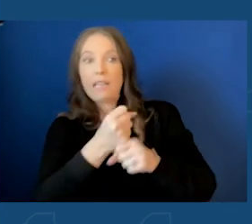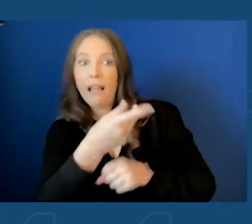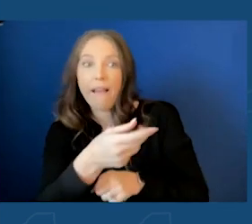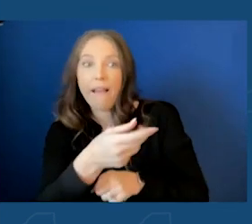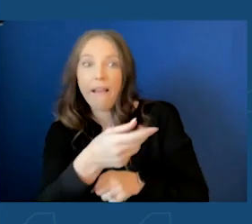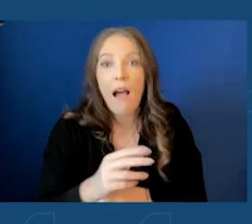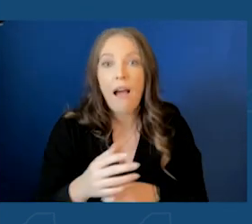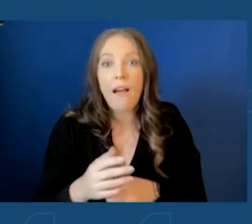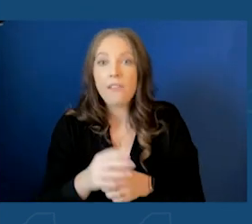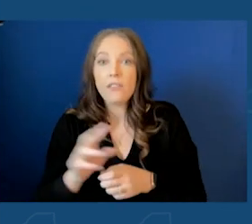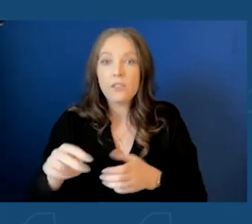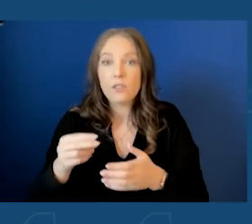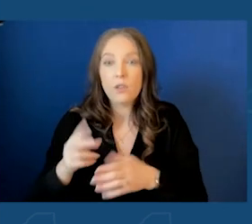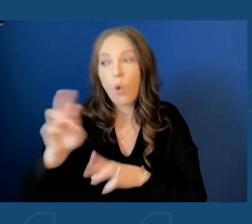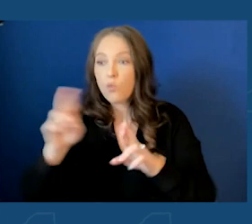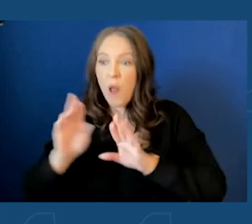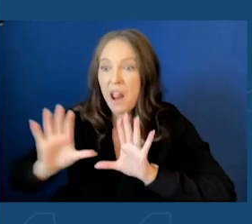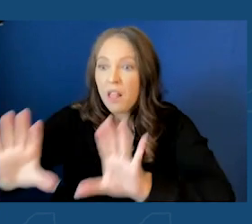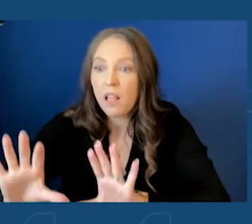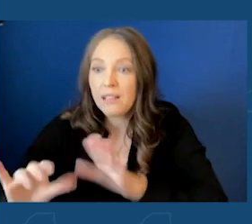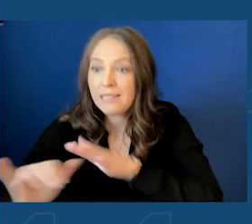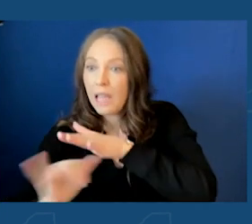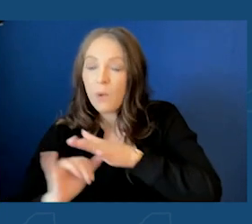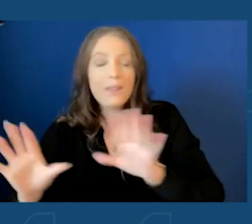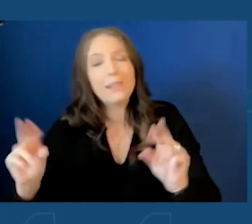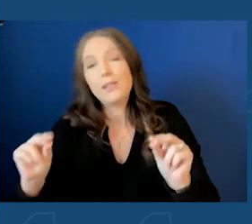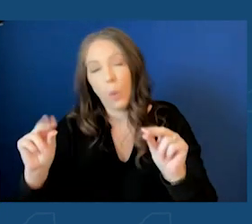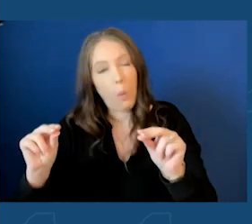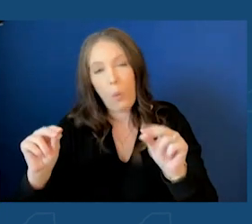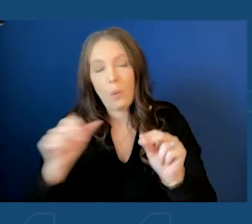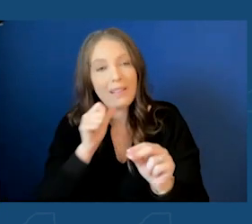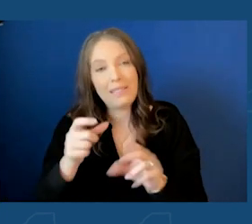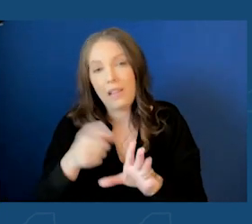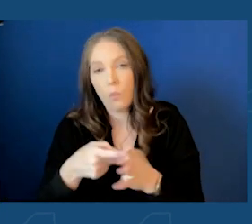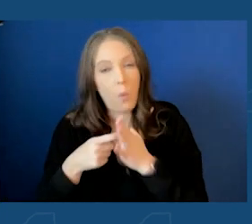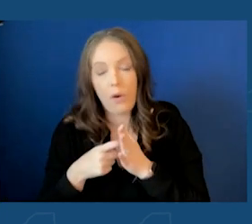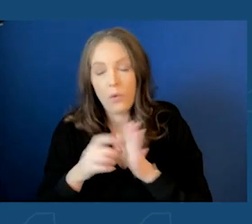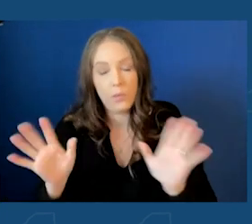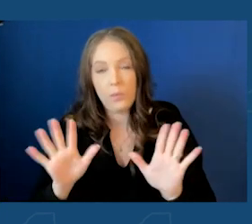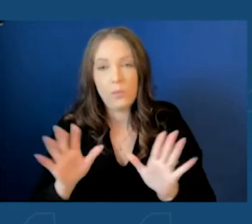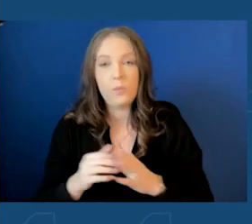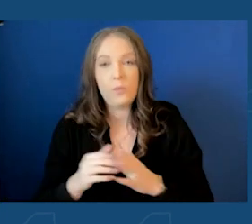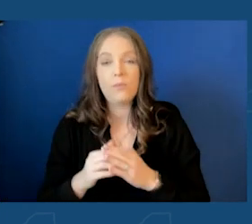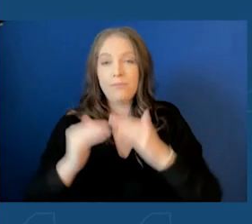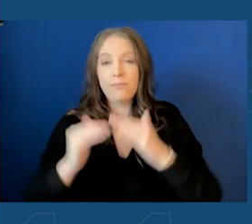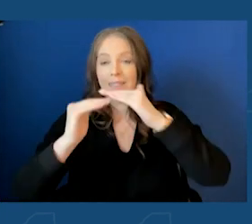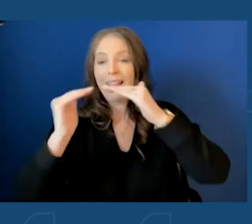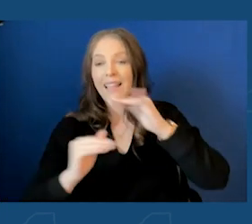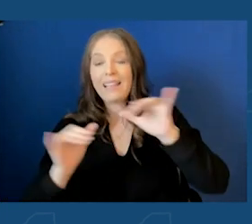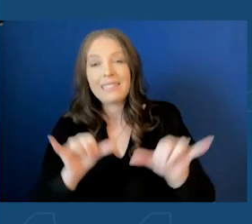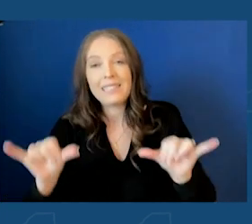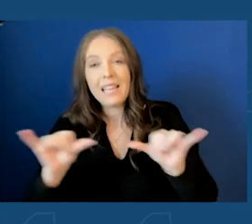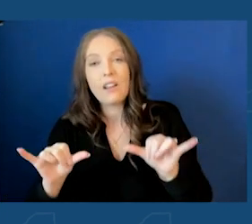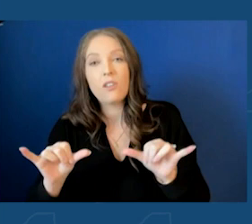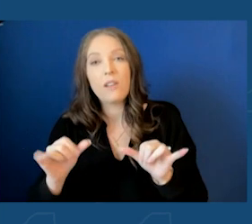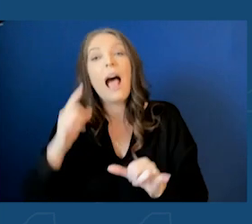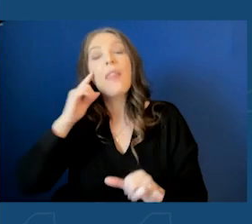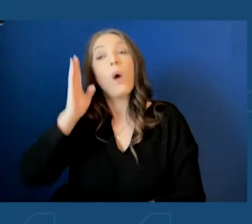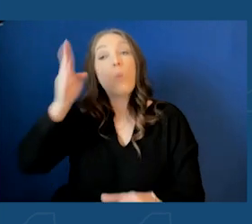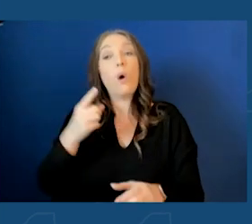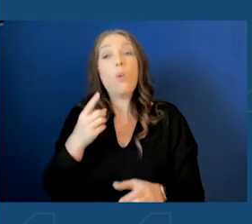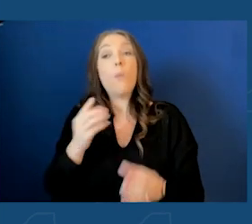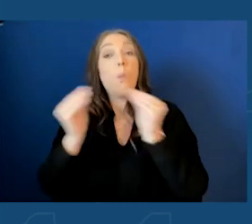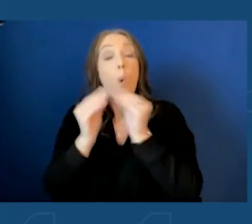station, just ready to push someone in. You don't, it's not what's required. It is a lesser standard, but one I think that's going to be more effective in dealing